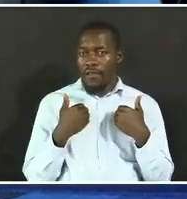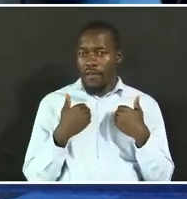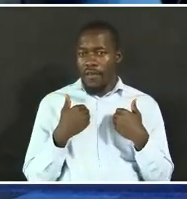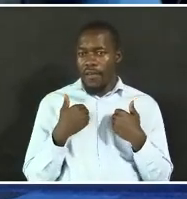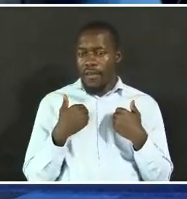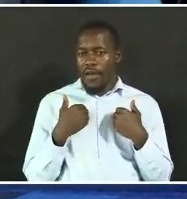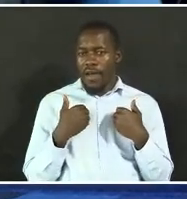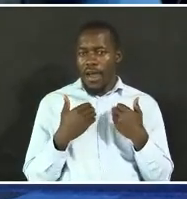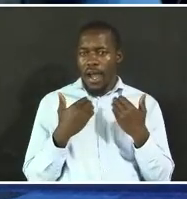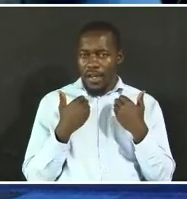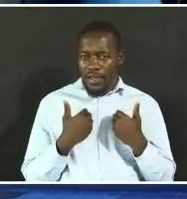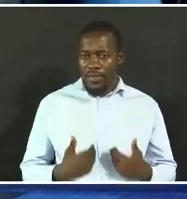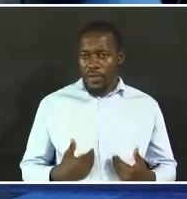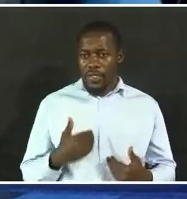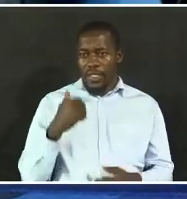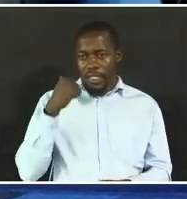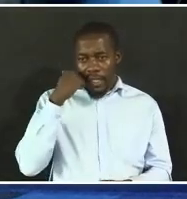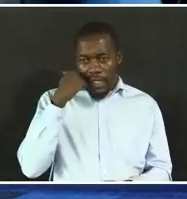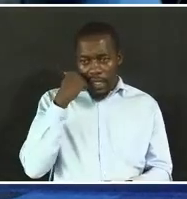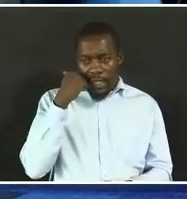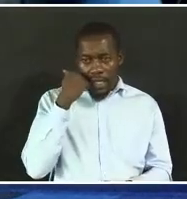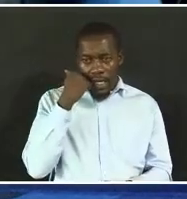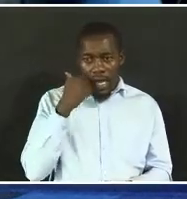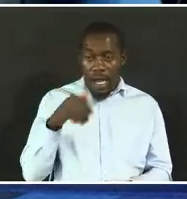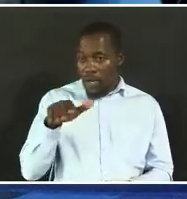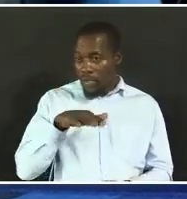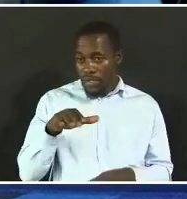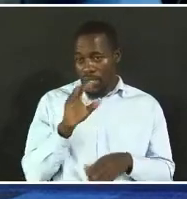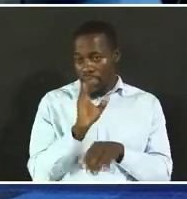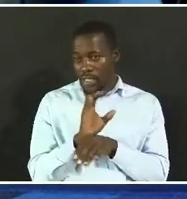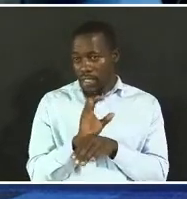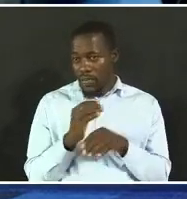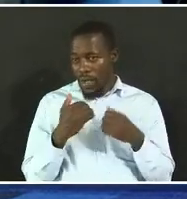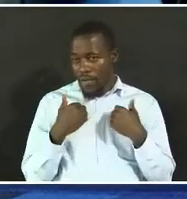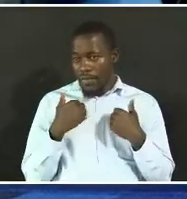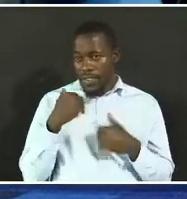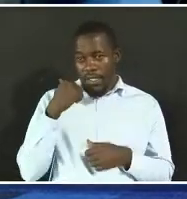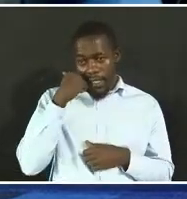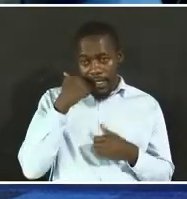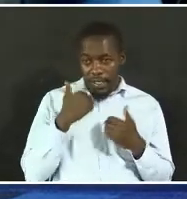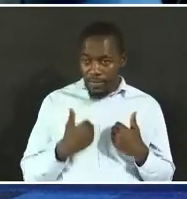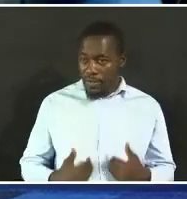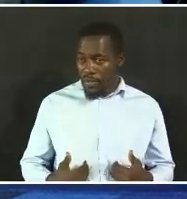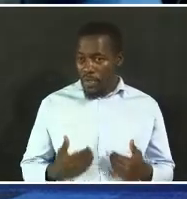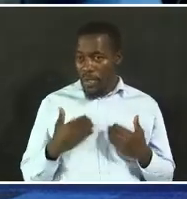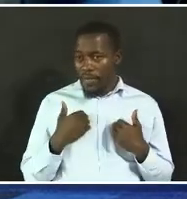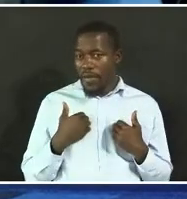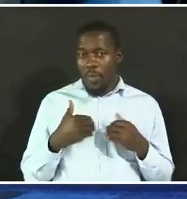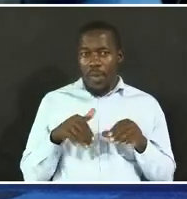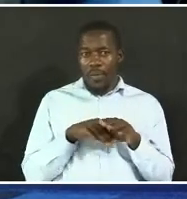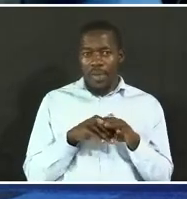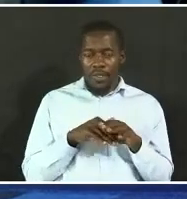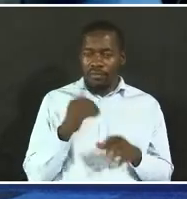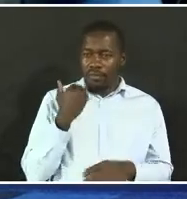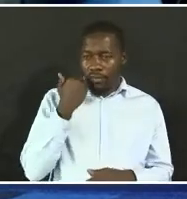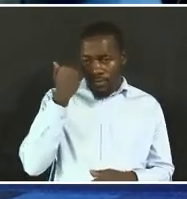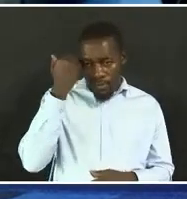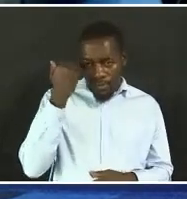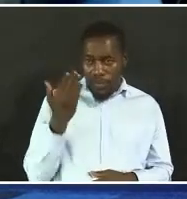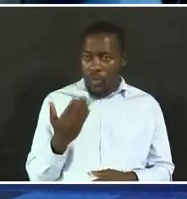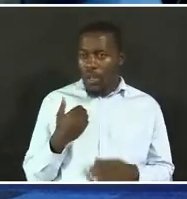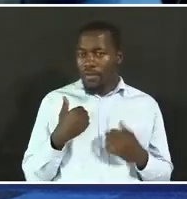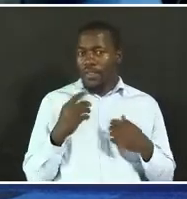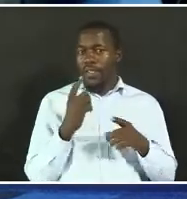struggling with sickness, who is devastated, they don't know whom to talk to, who has a